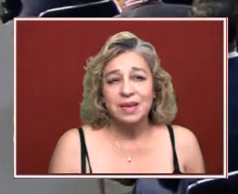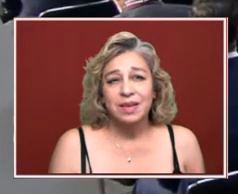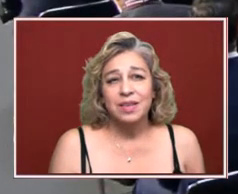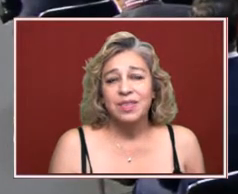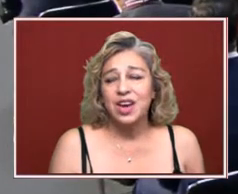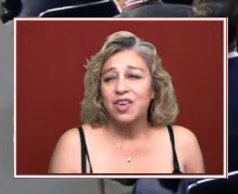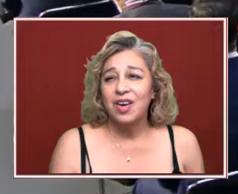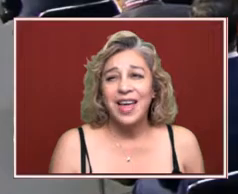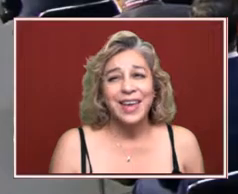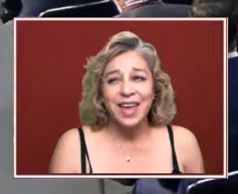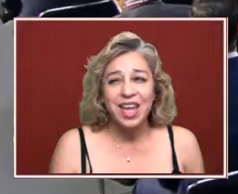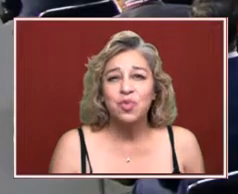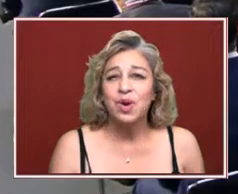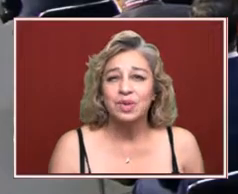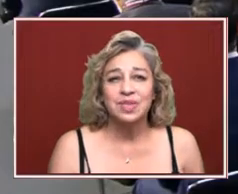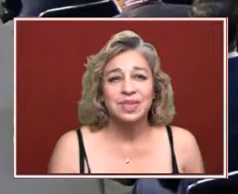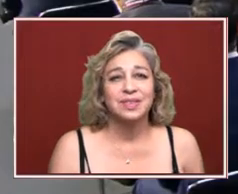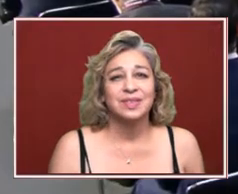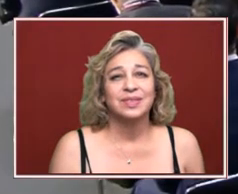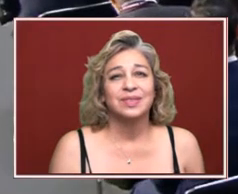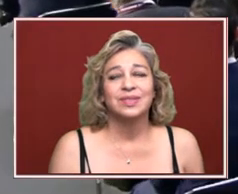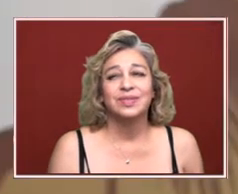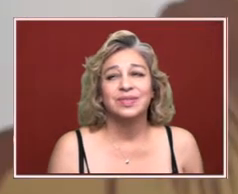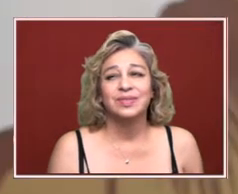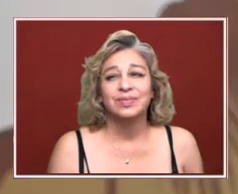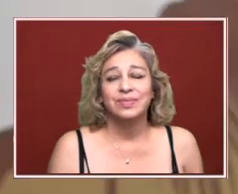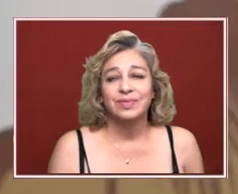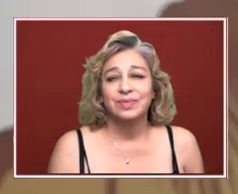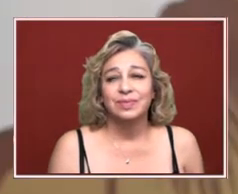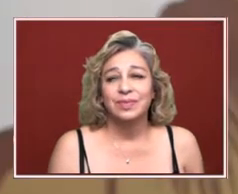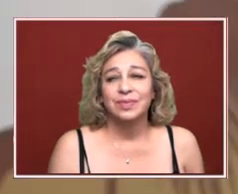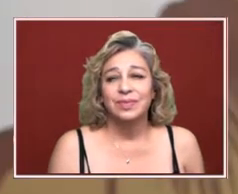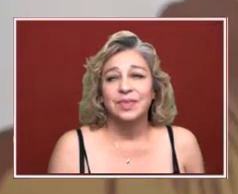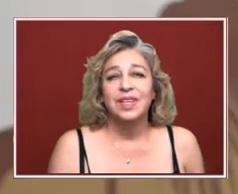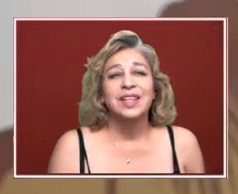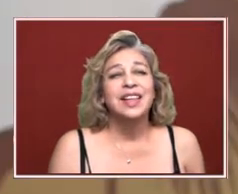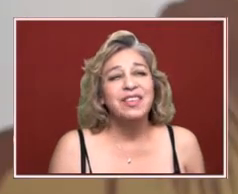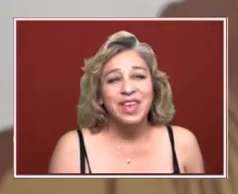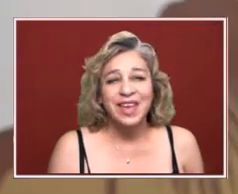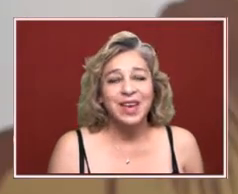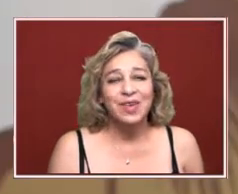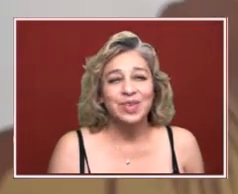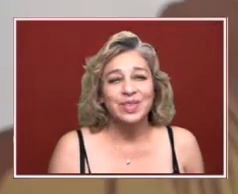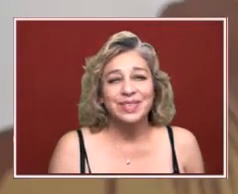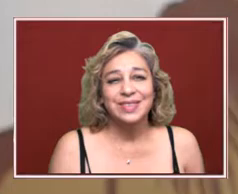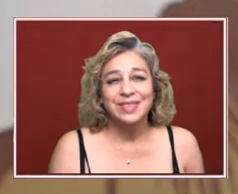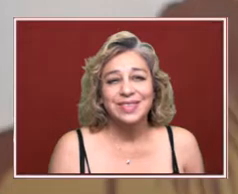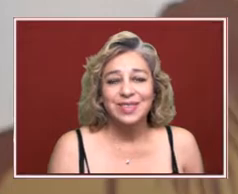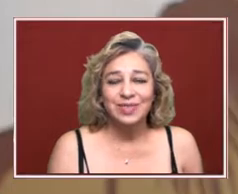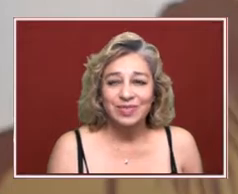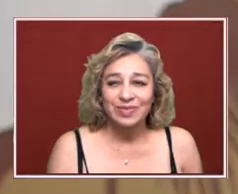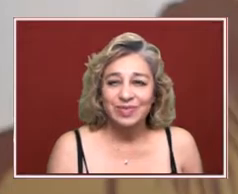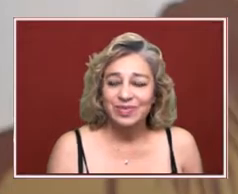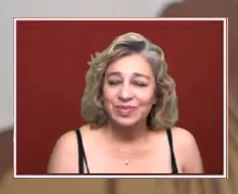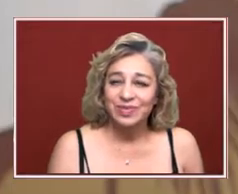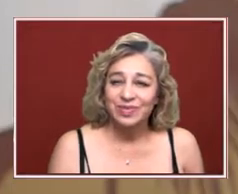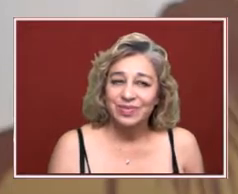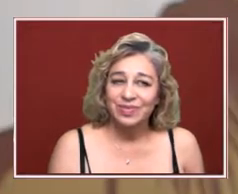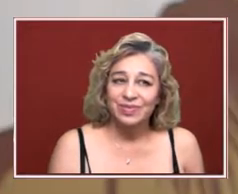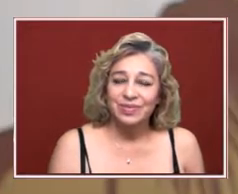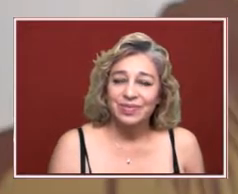countrymen that are like heroes. Vivientes. Living heroes.